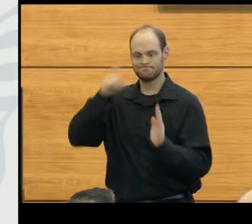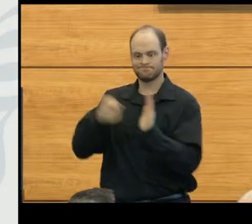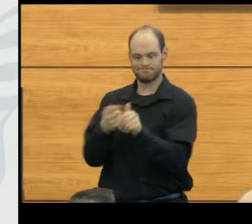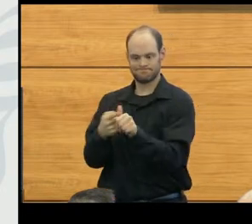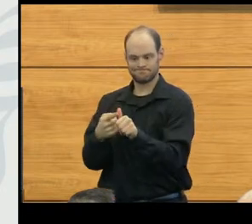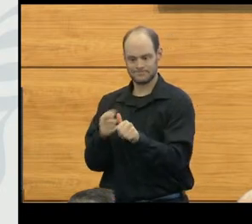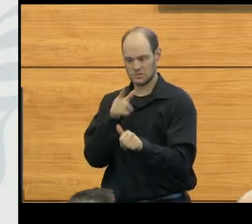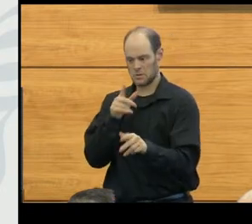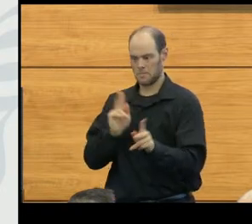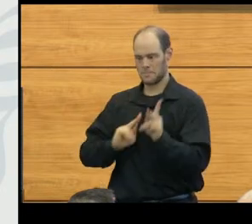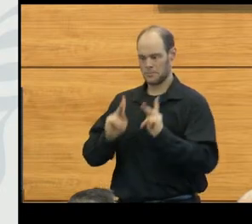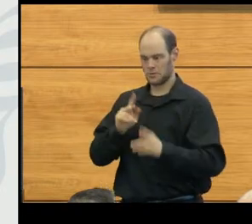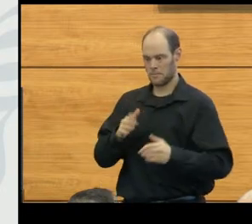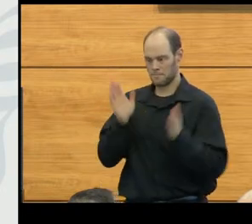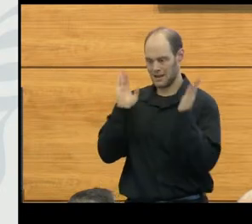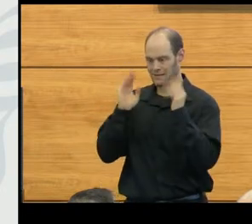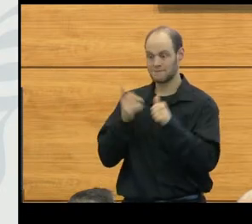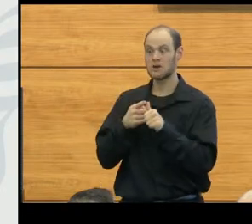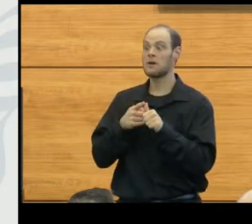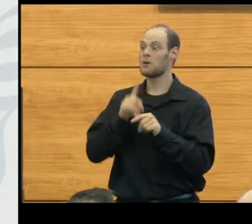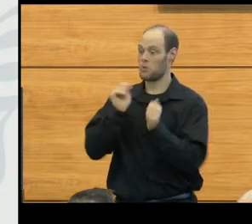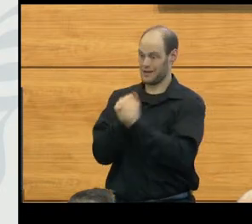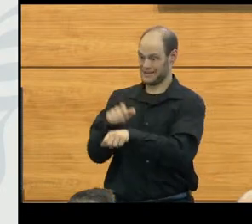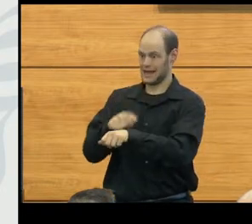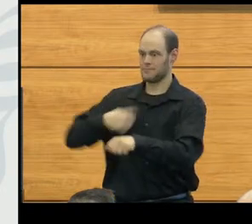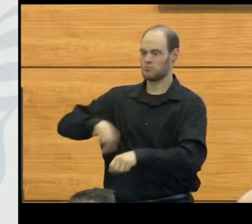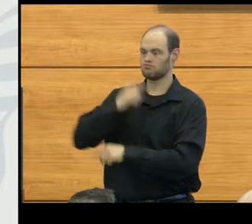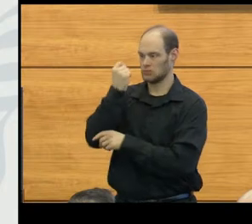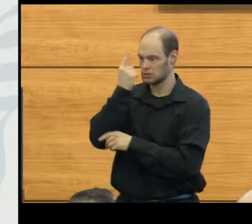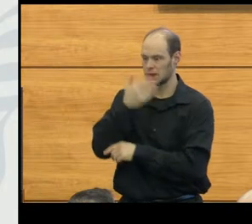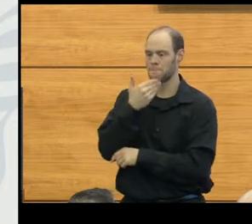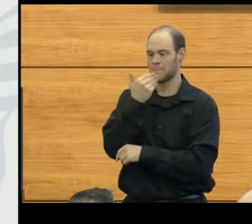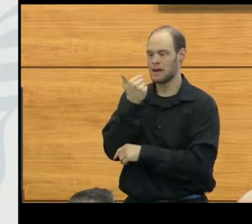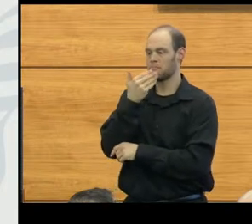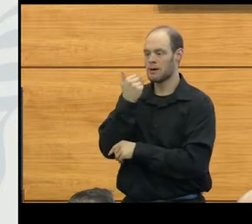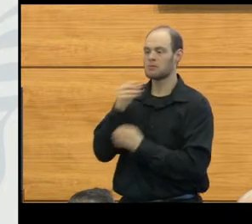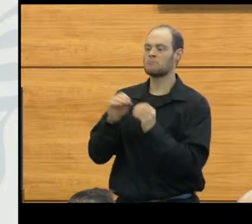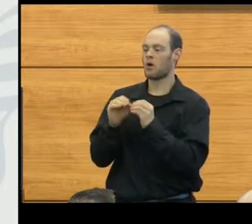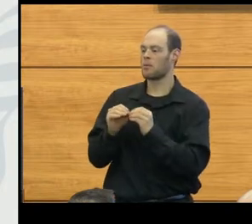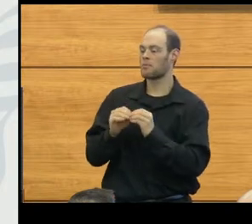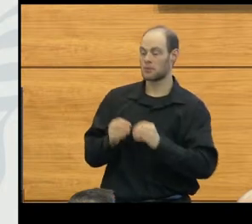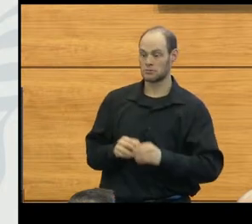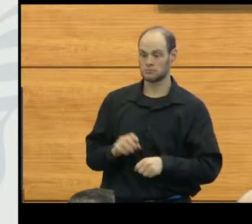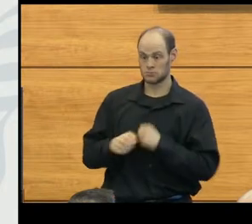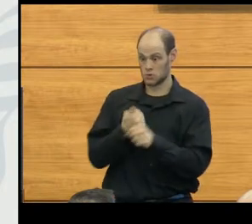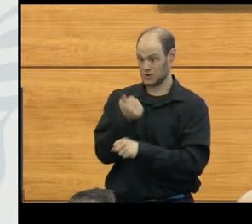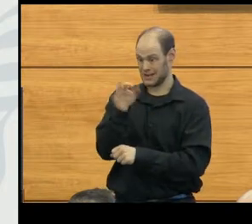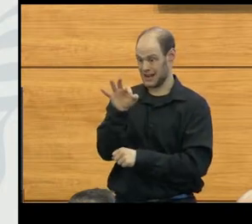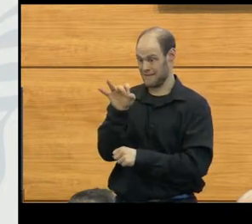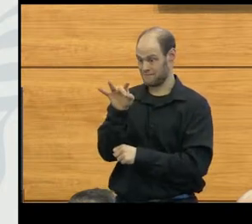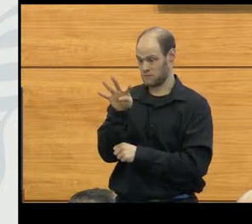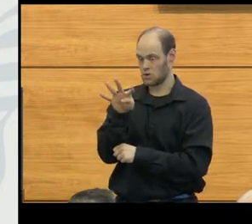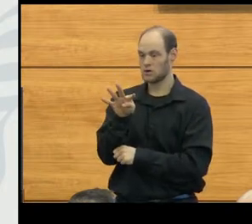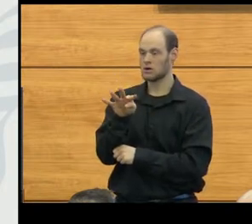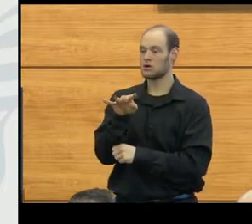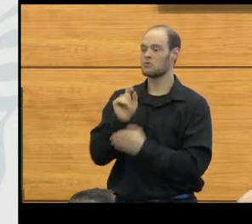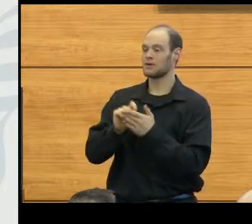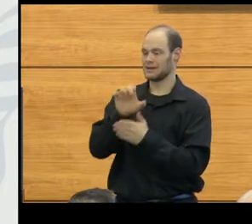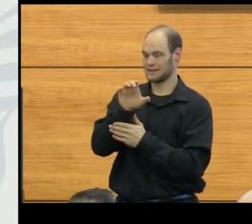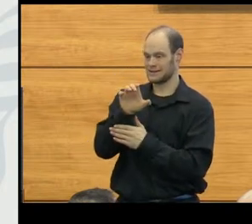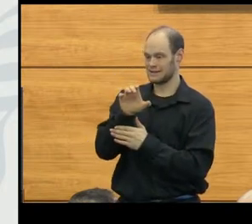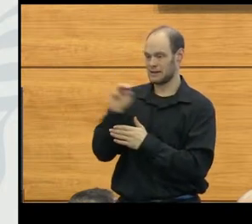notices and pays attention to, when in fact over time we begin to understand more and more about it. So in 1984, it was written that a